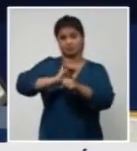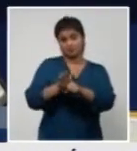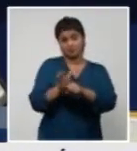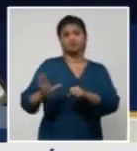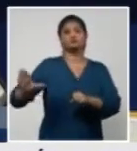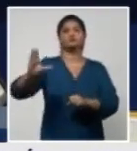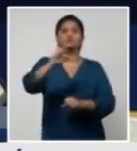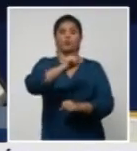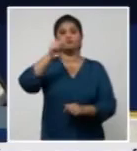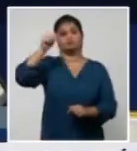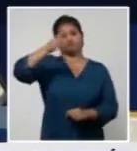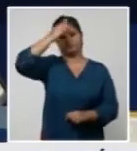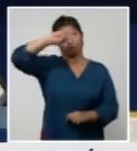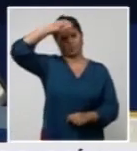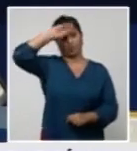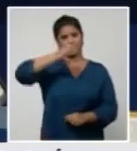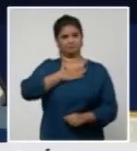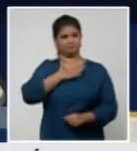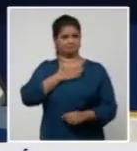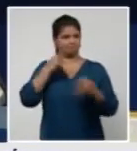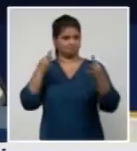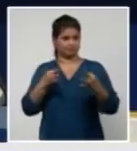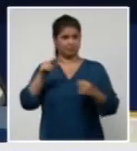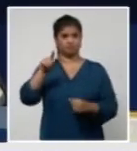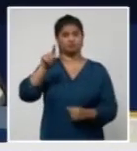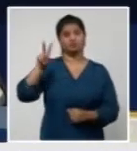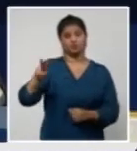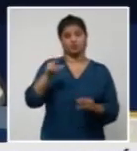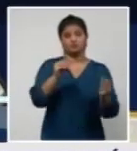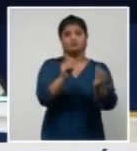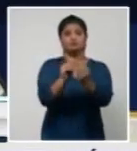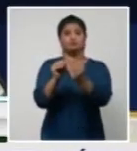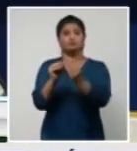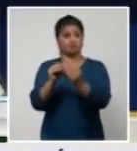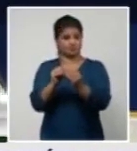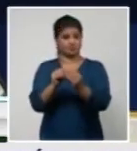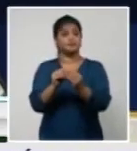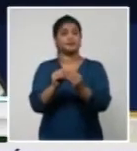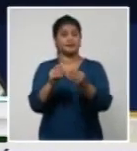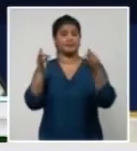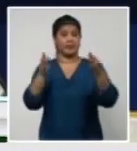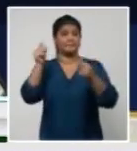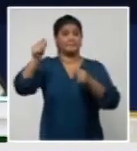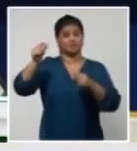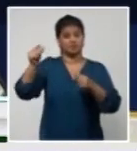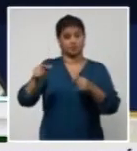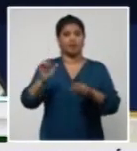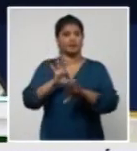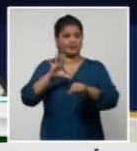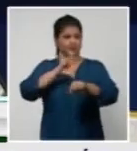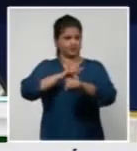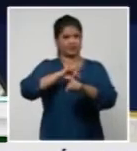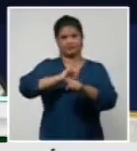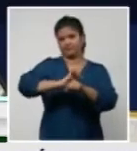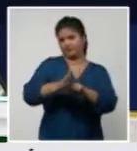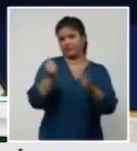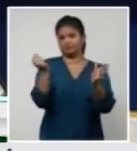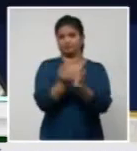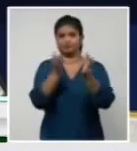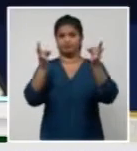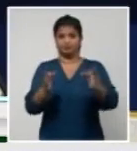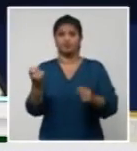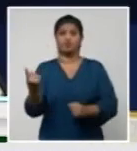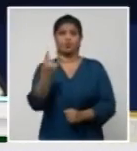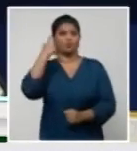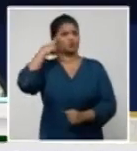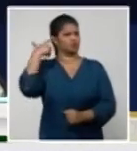being investigated in the other. These 12 confirmed case contacts bring the total number of people to have contracted the virus